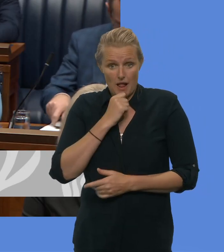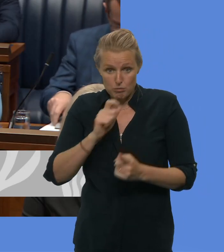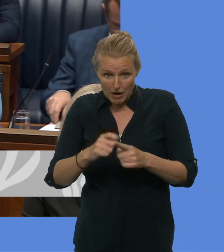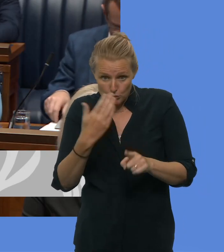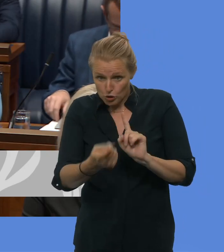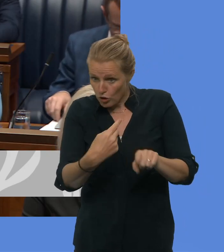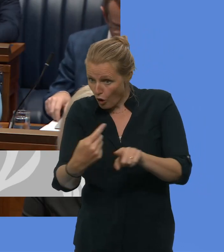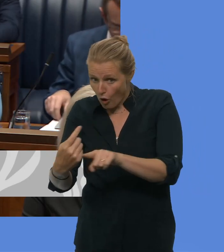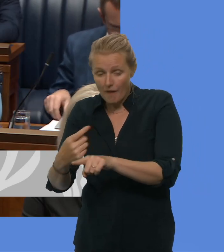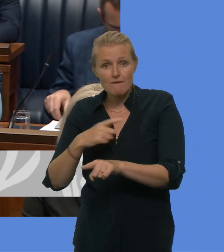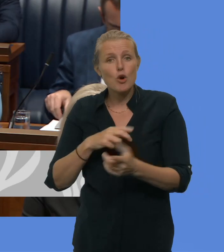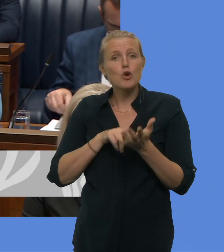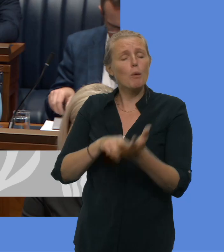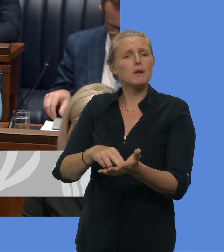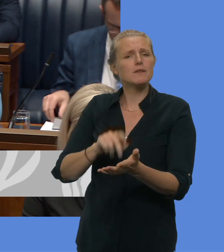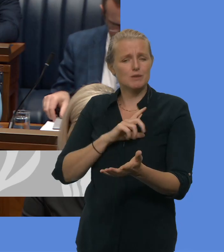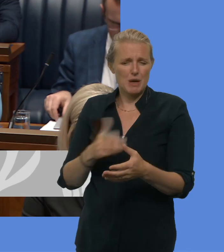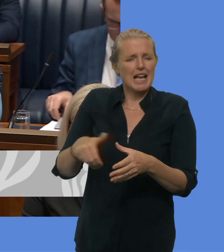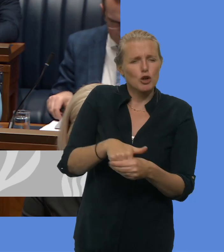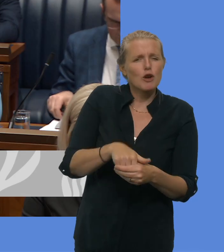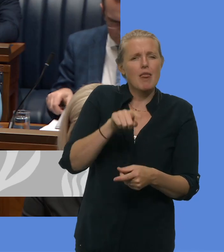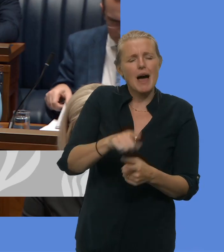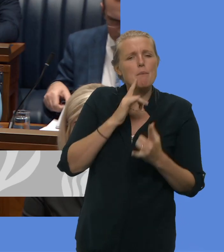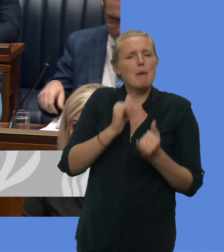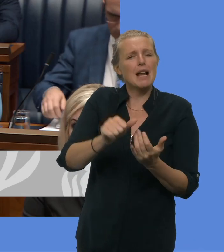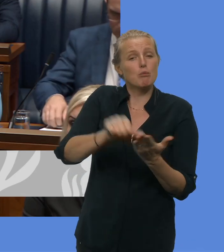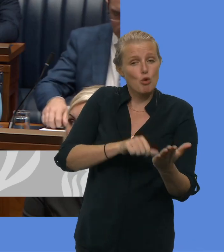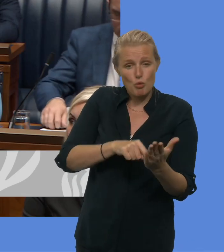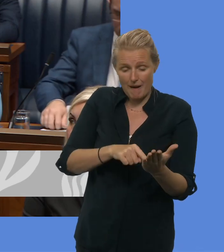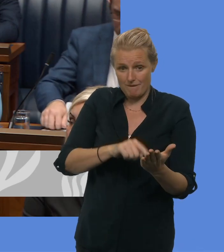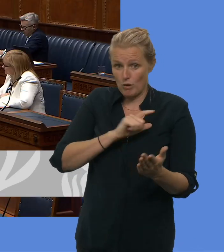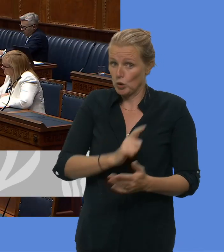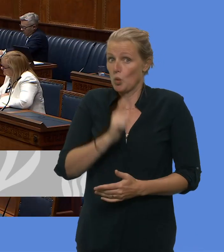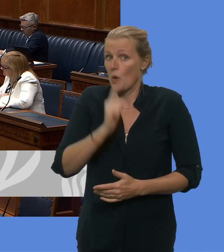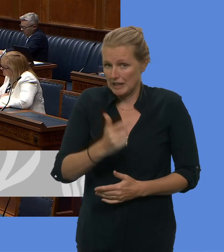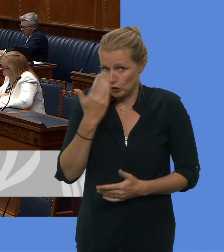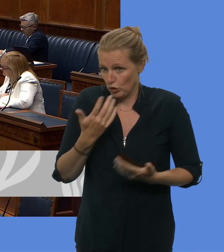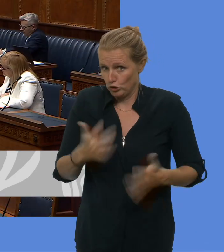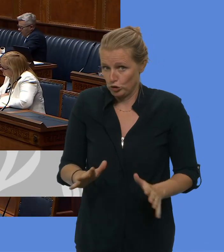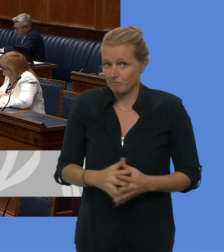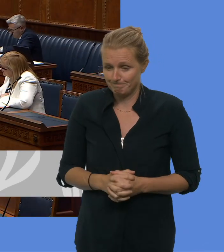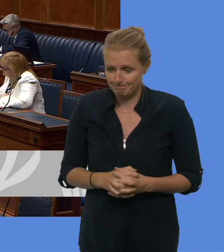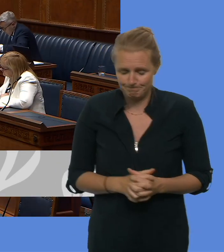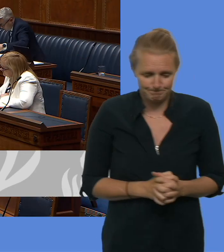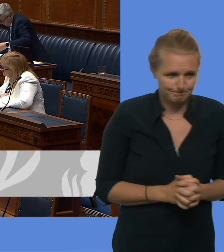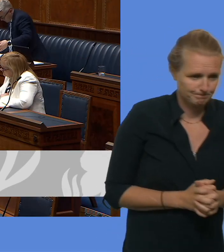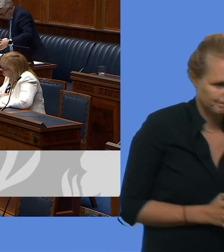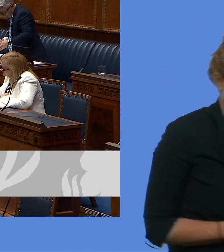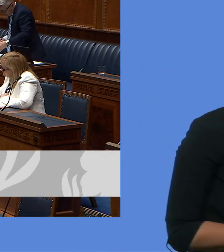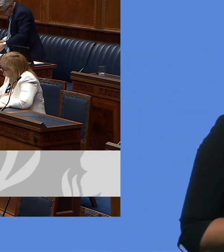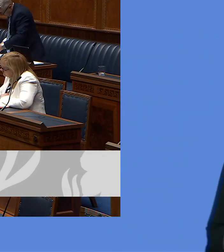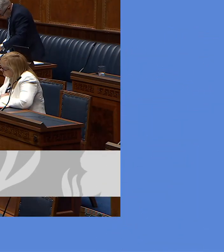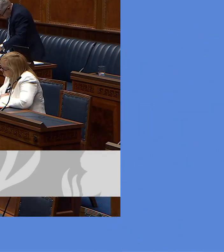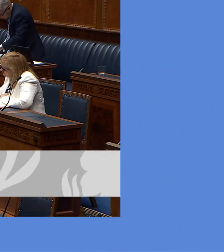for nominations for inclusion within the initial pilot programme of 20 schools. Mr. Robinson. Thank you, Mr.